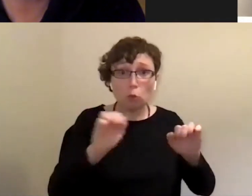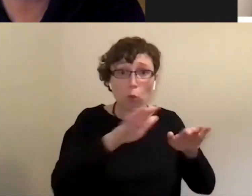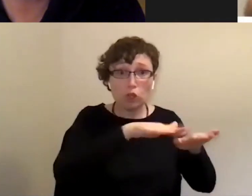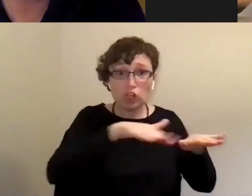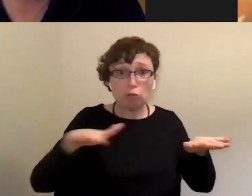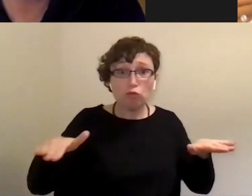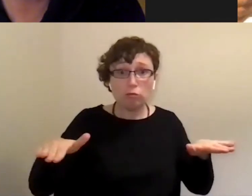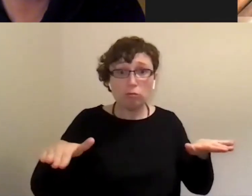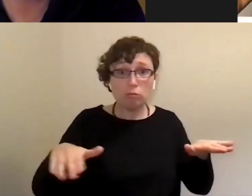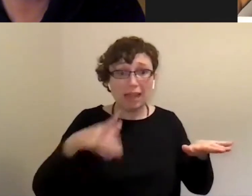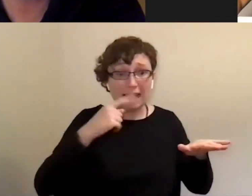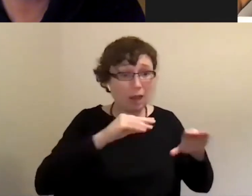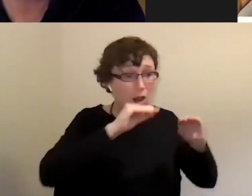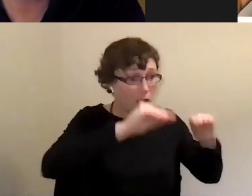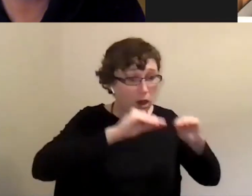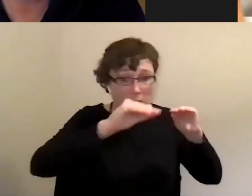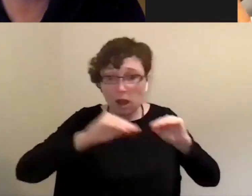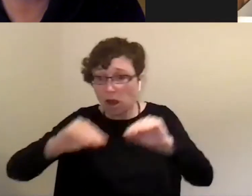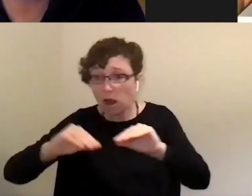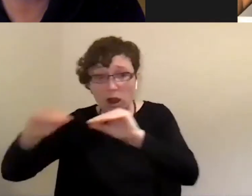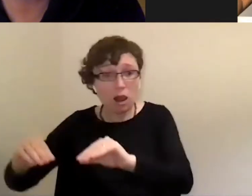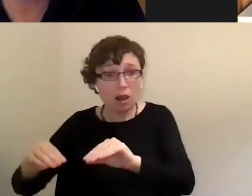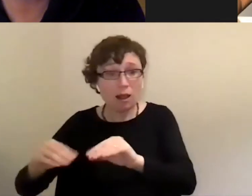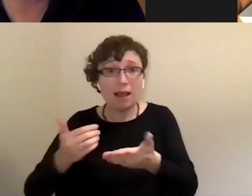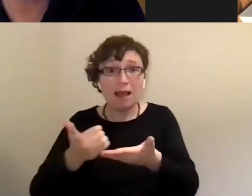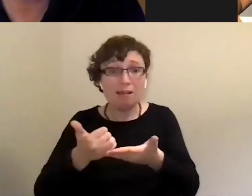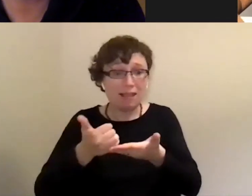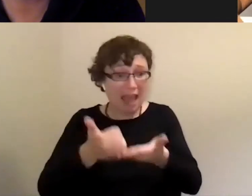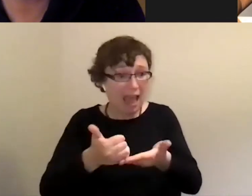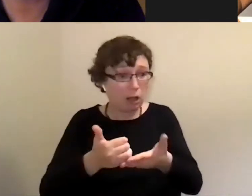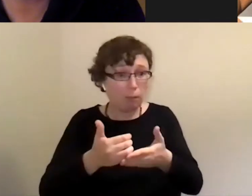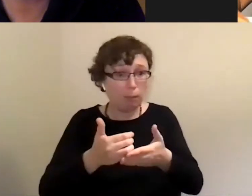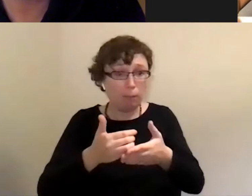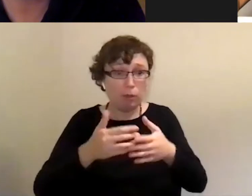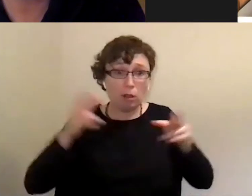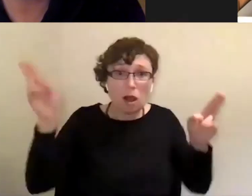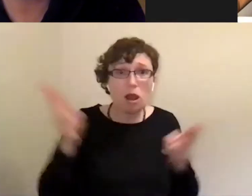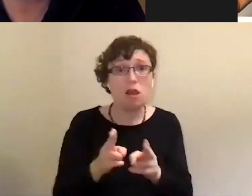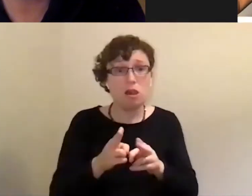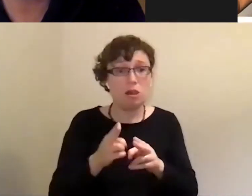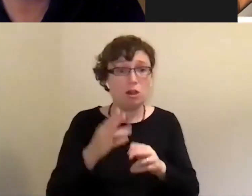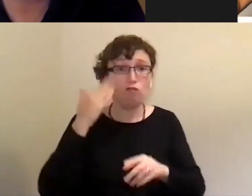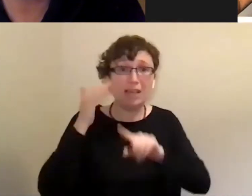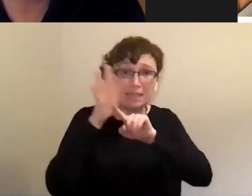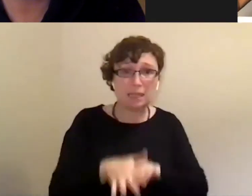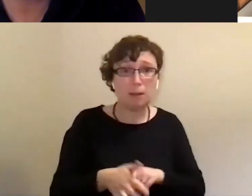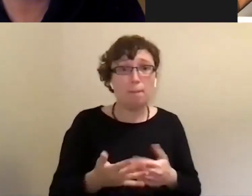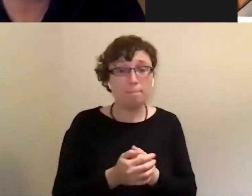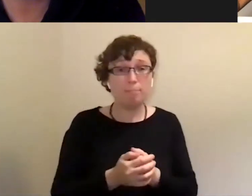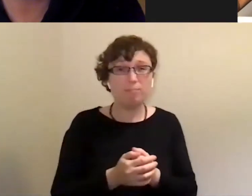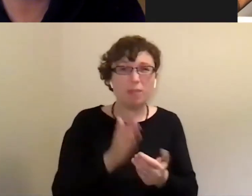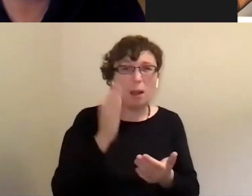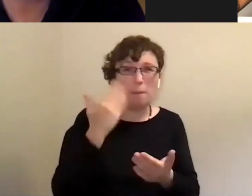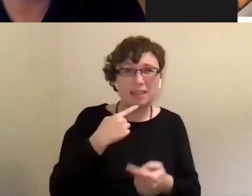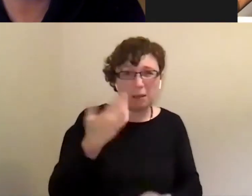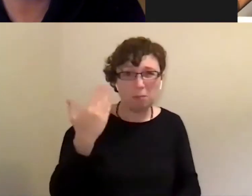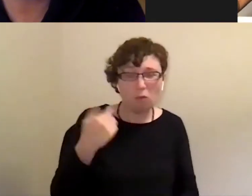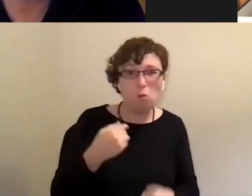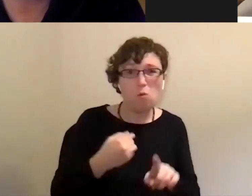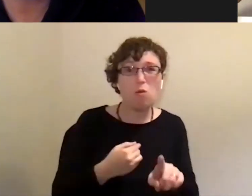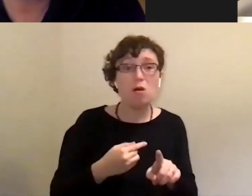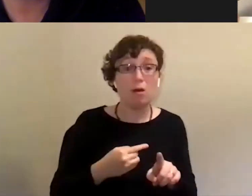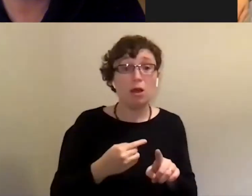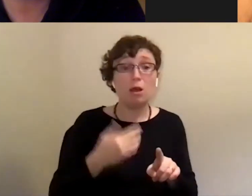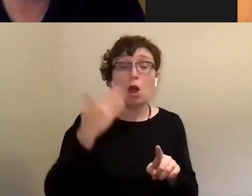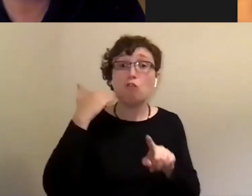society with continuing racism. As I've said many times, racism is either from the home or in school. Those environments are the ones